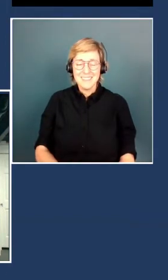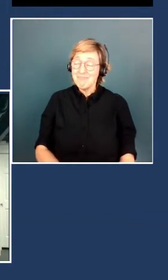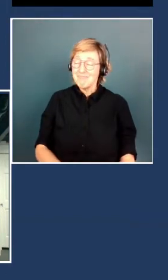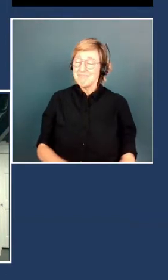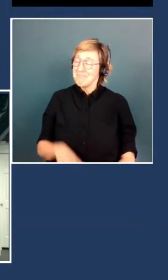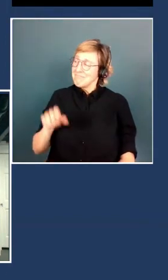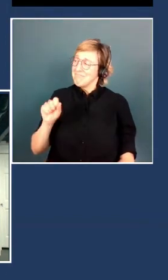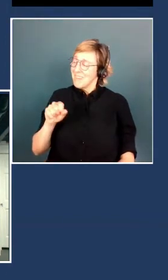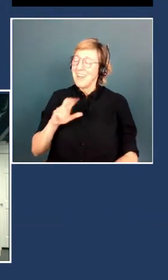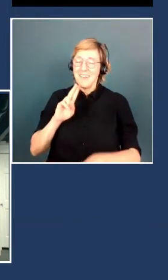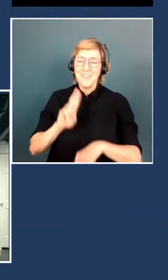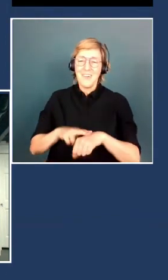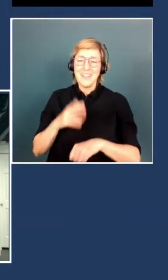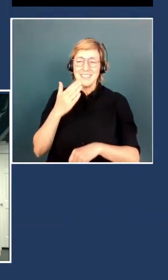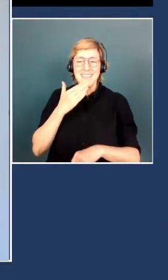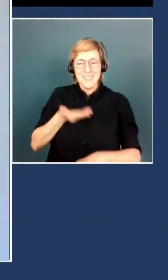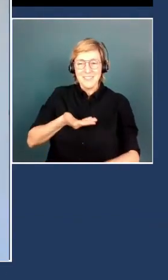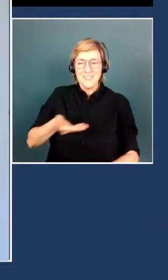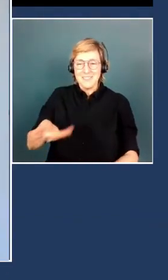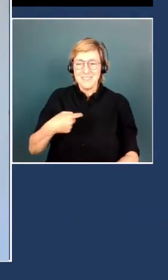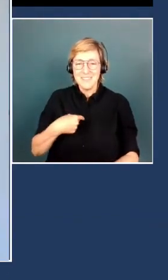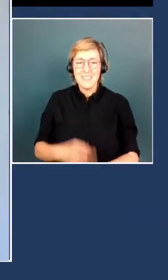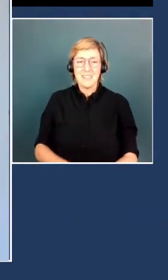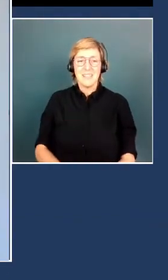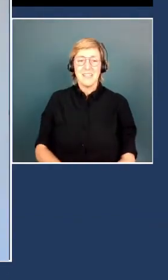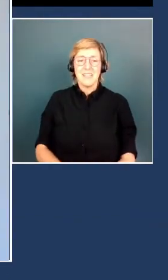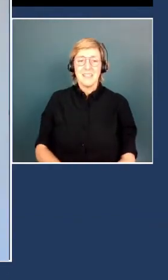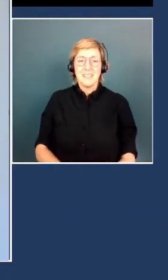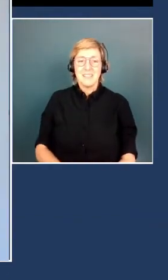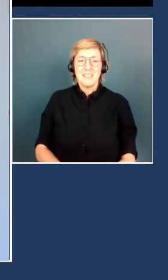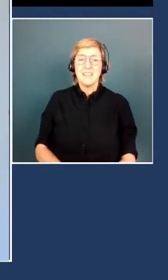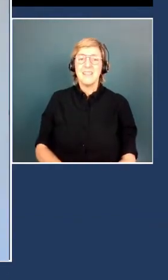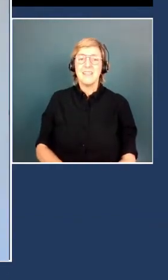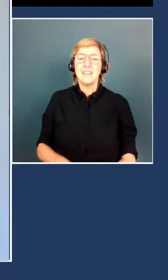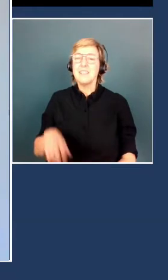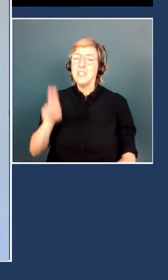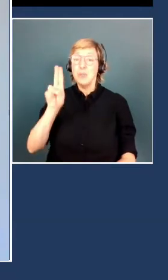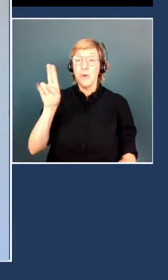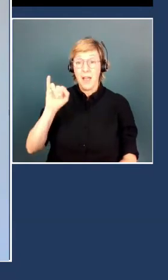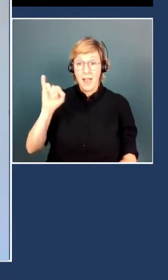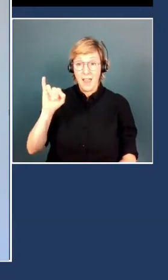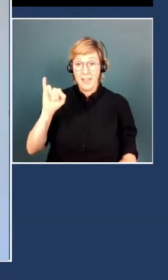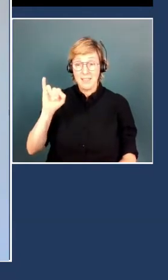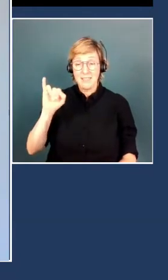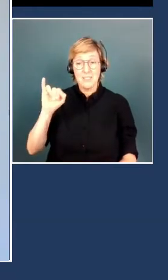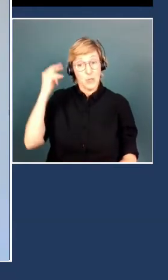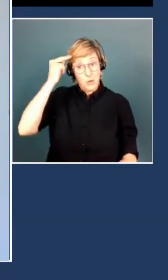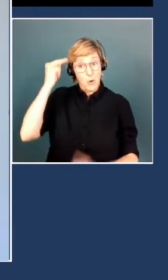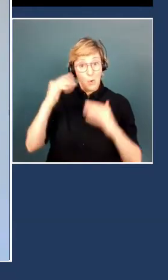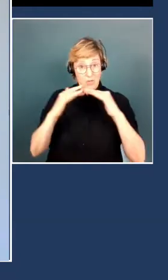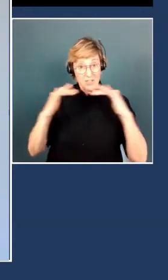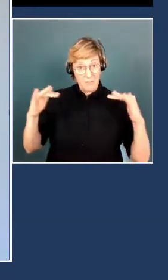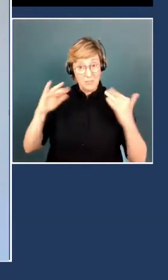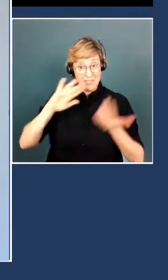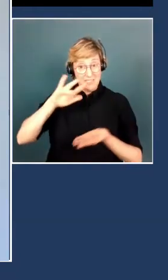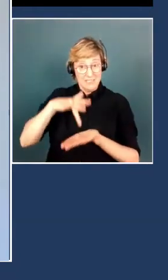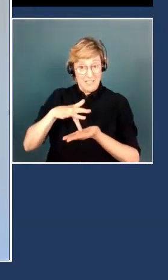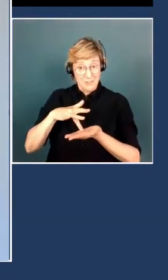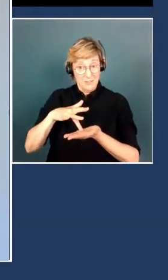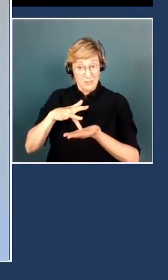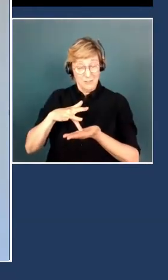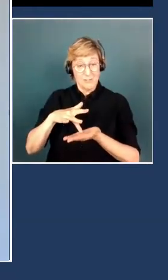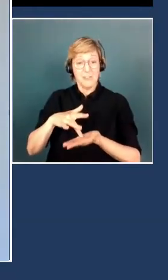me, Sean. So EY's Neurodiversity Center of Excellence, really what we do